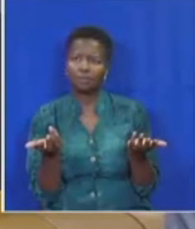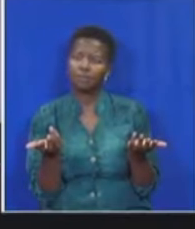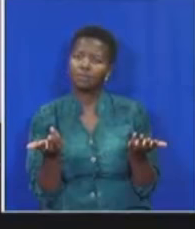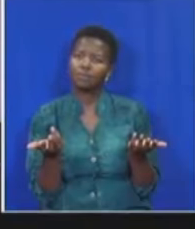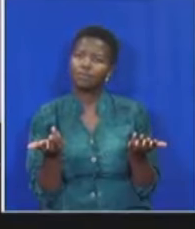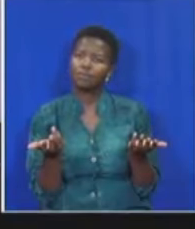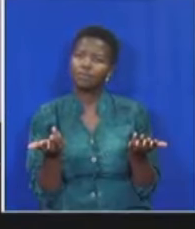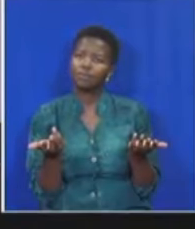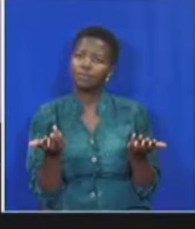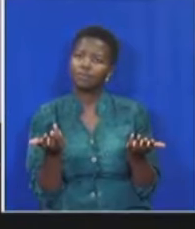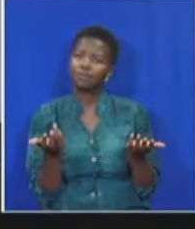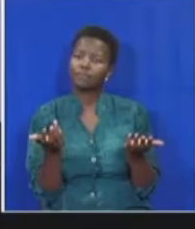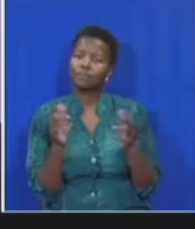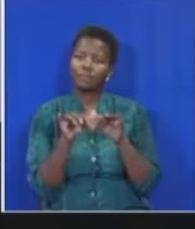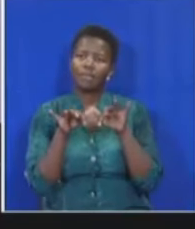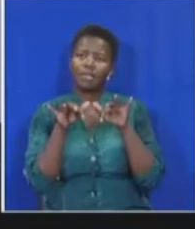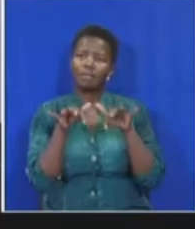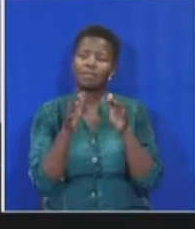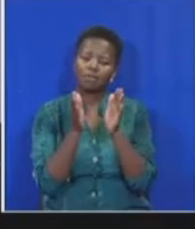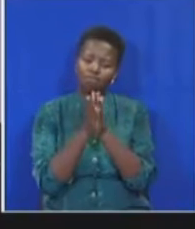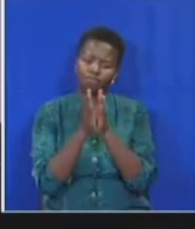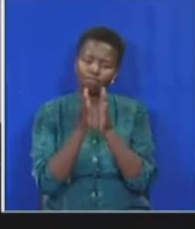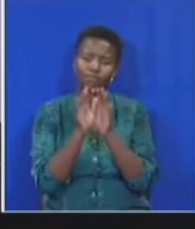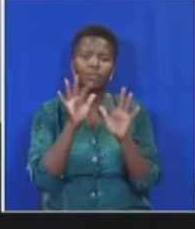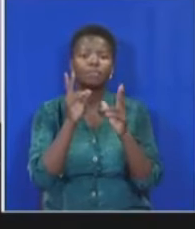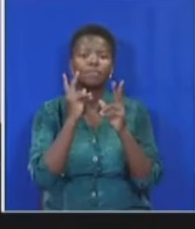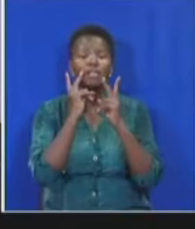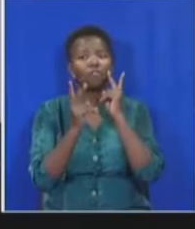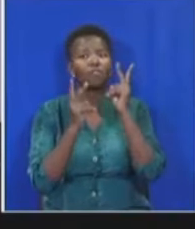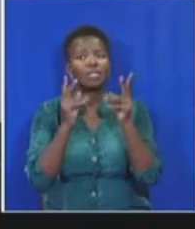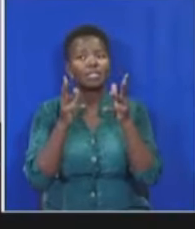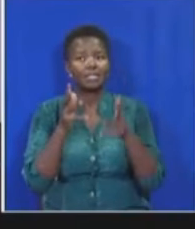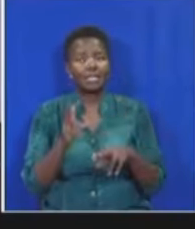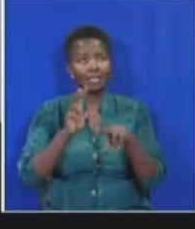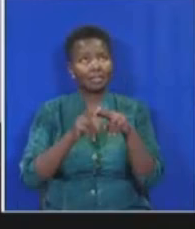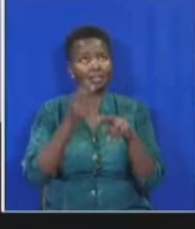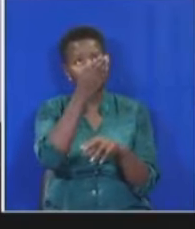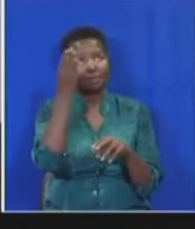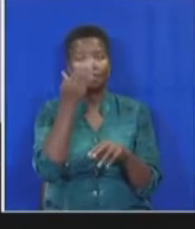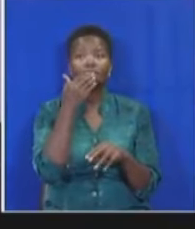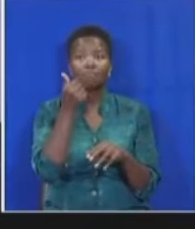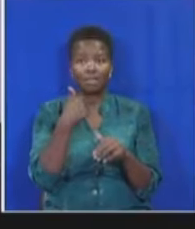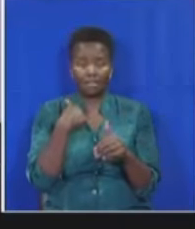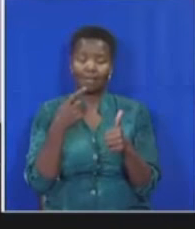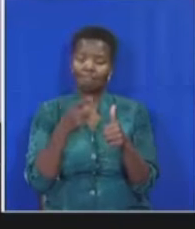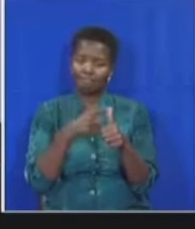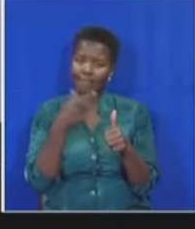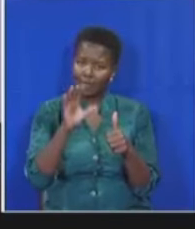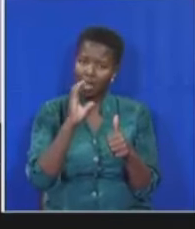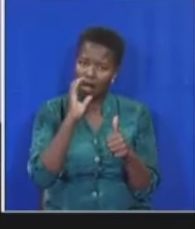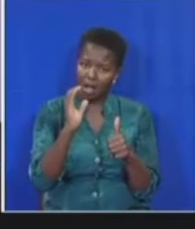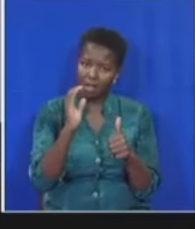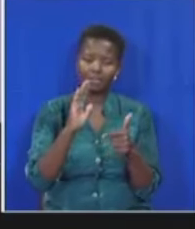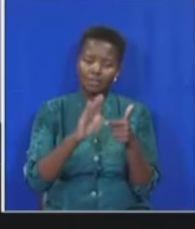Honourable members, please, guests in the gallery, this is the third time that we request you to